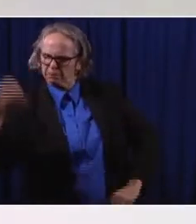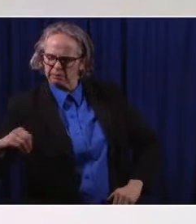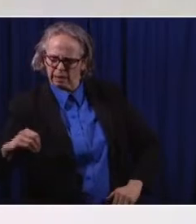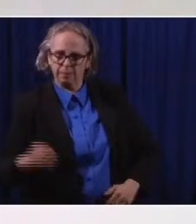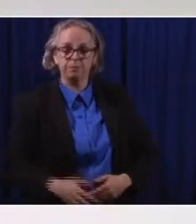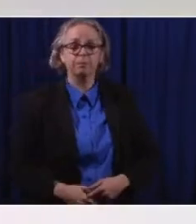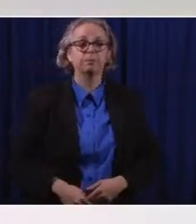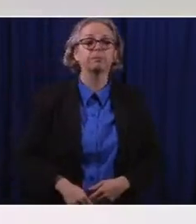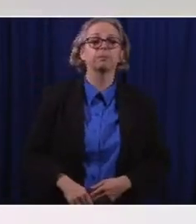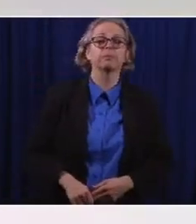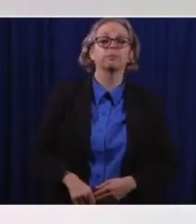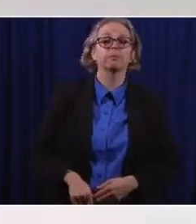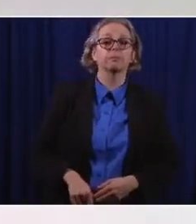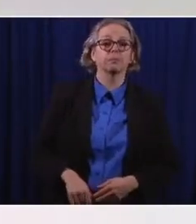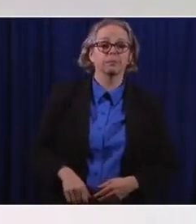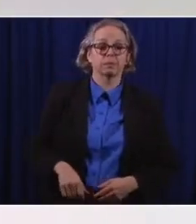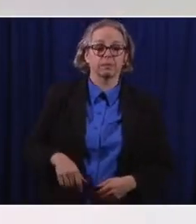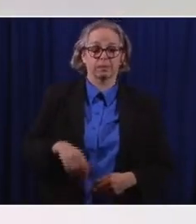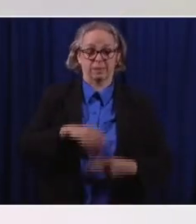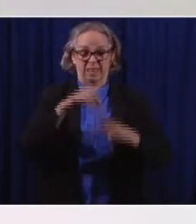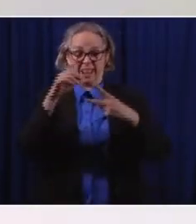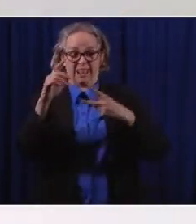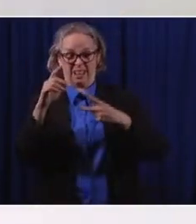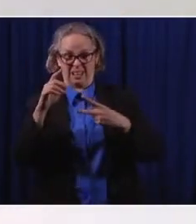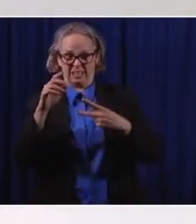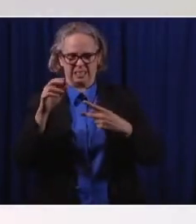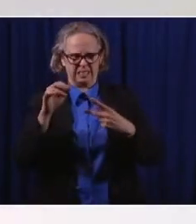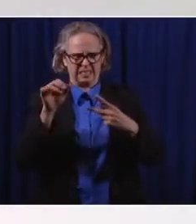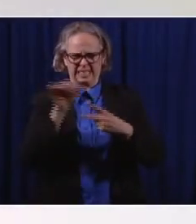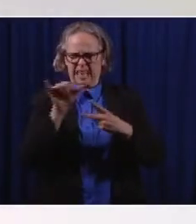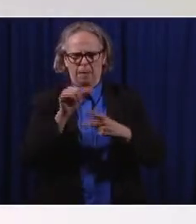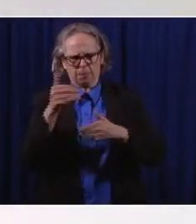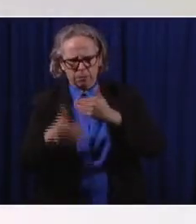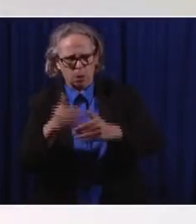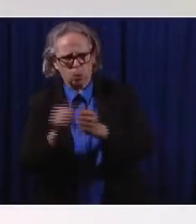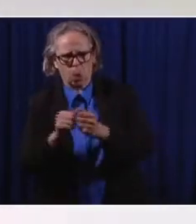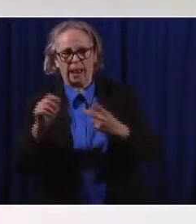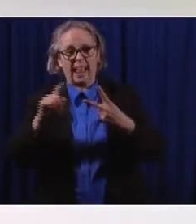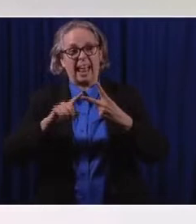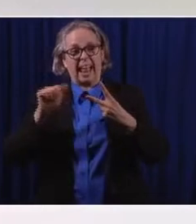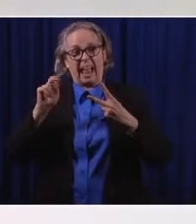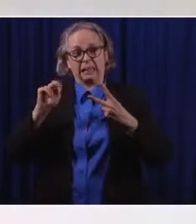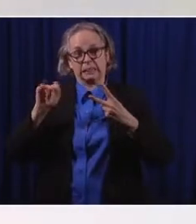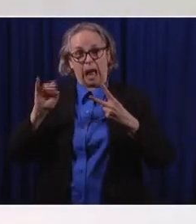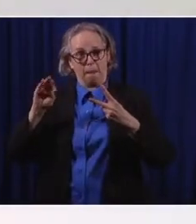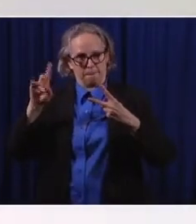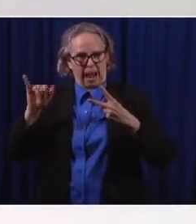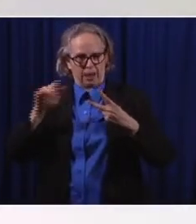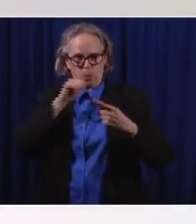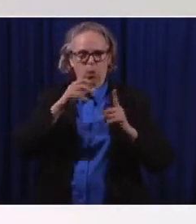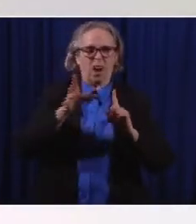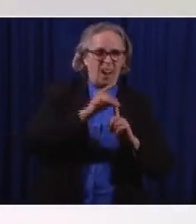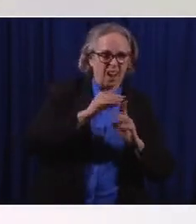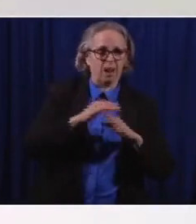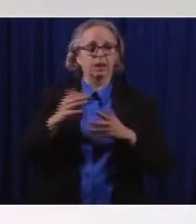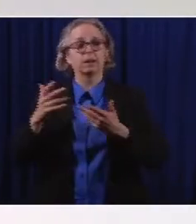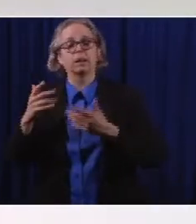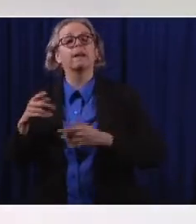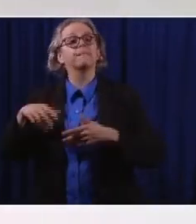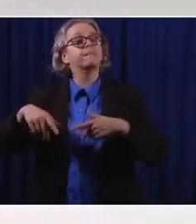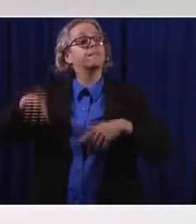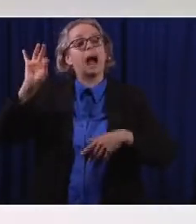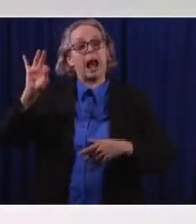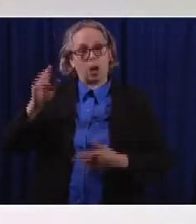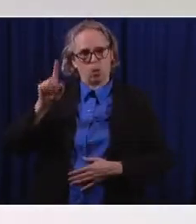2.0%. And following a similar process looking at the antibody findings, we found that 1.5% of people in the study